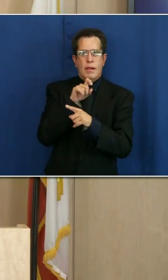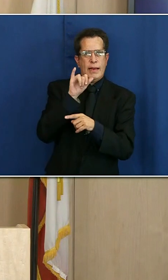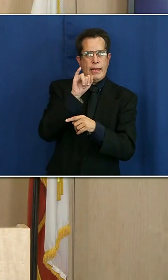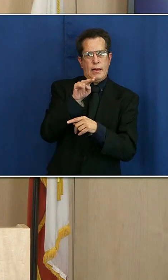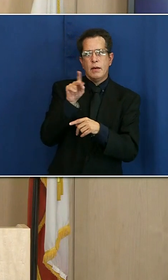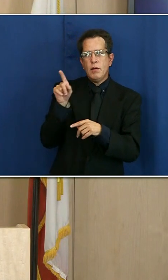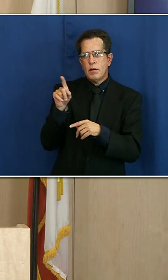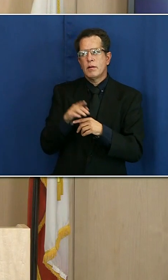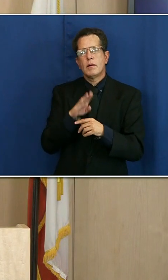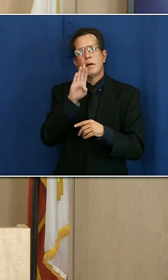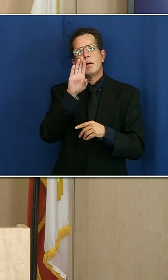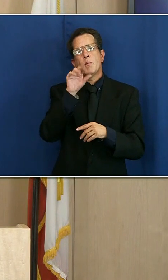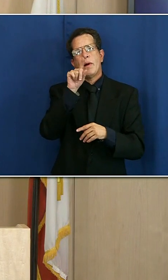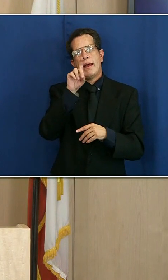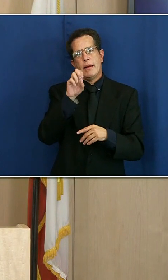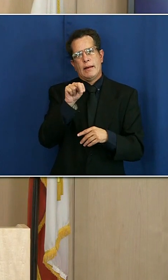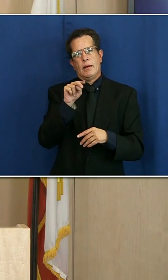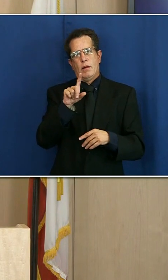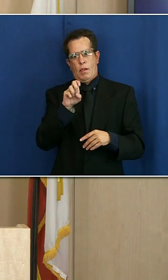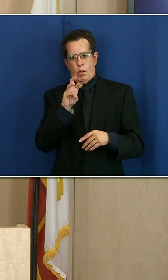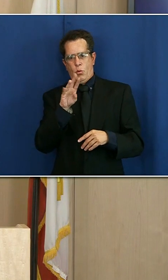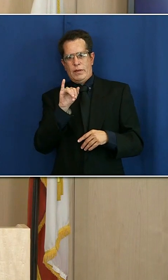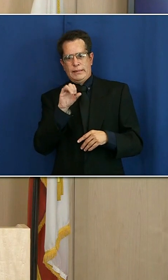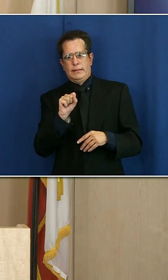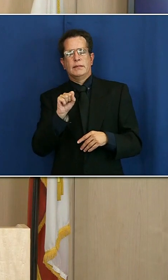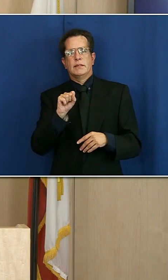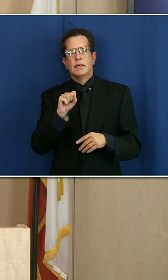This question is from Brandon Lewis with Channel 8.